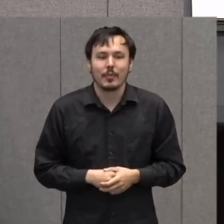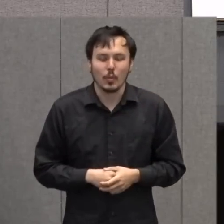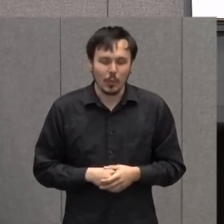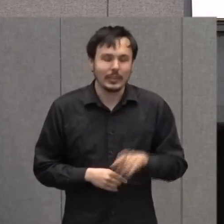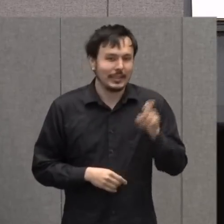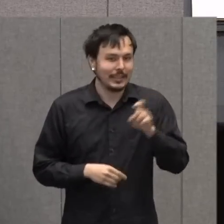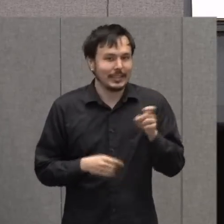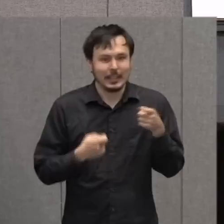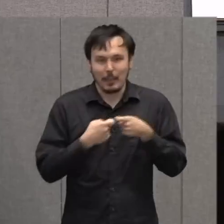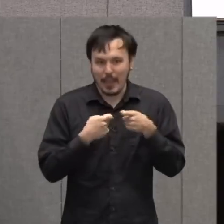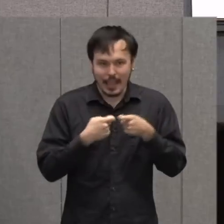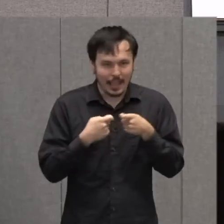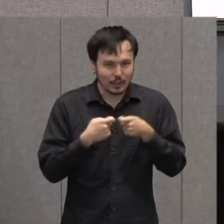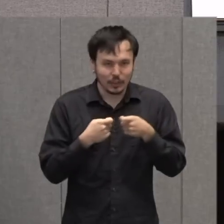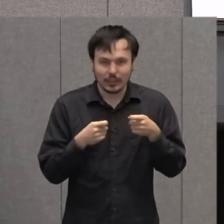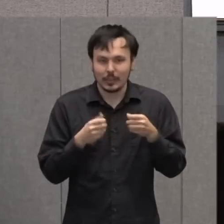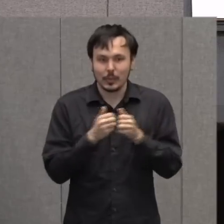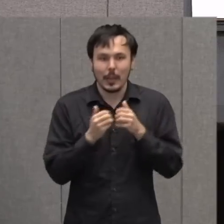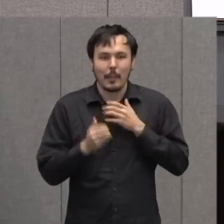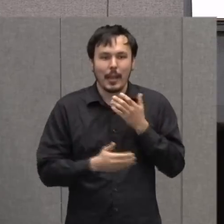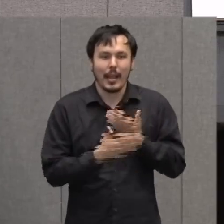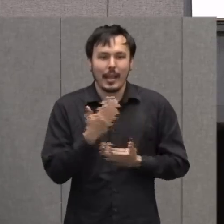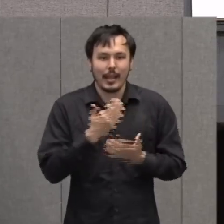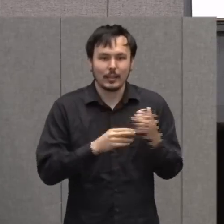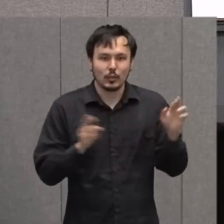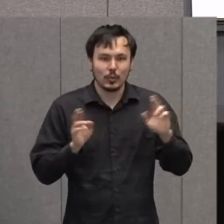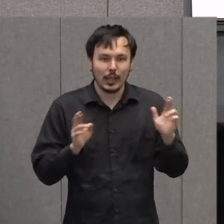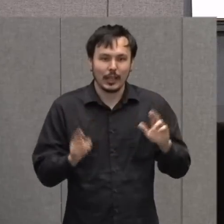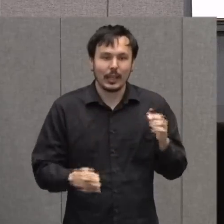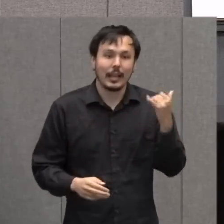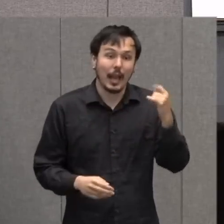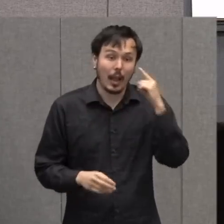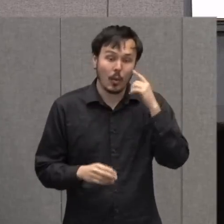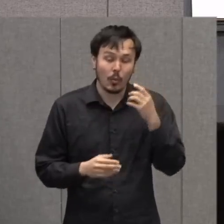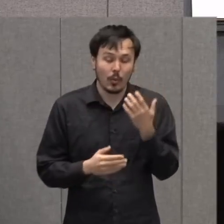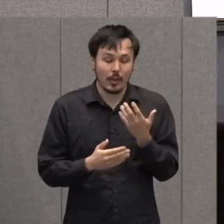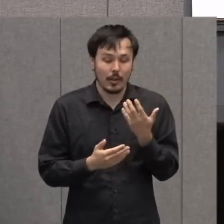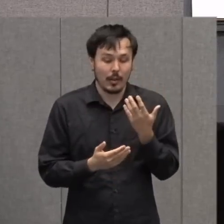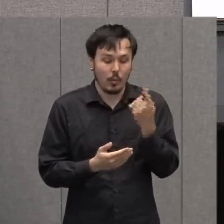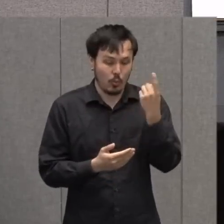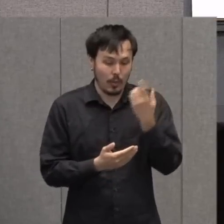do this, and can you feel that energy? And now I'm going to push up the sky and